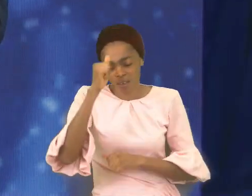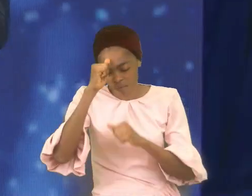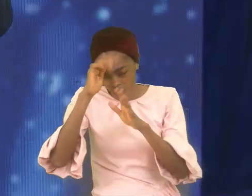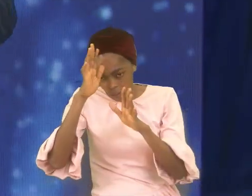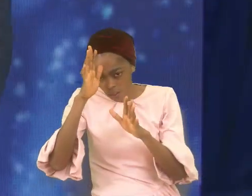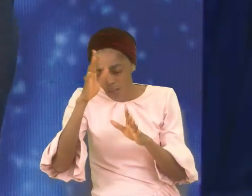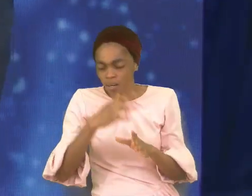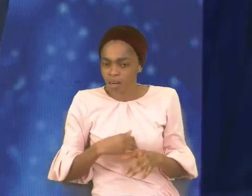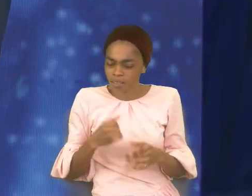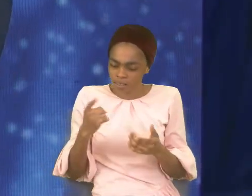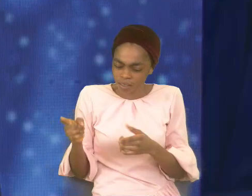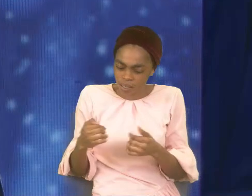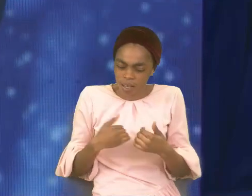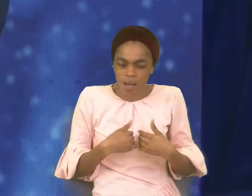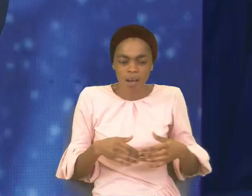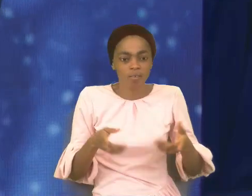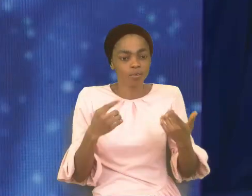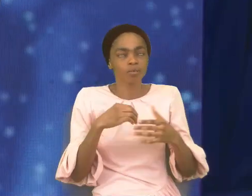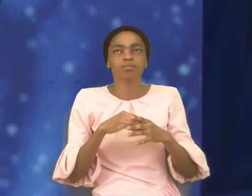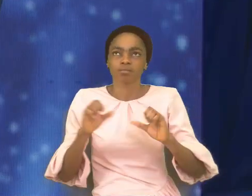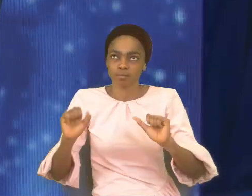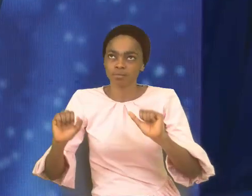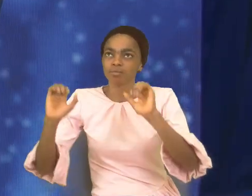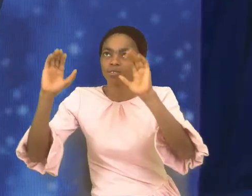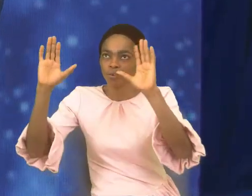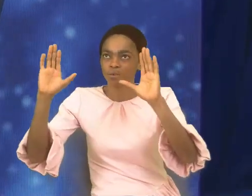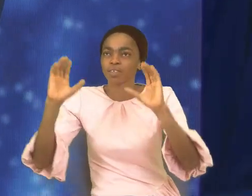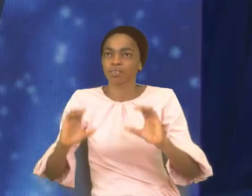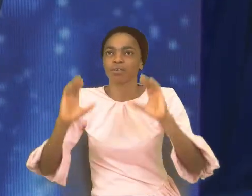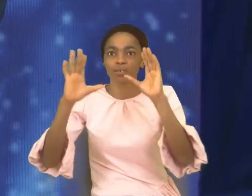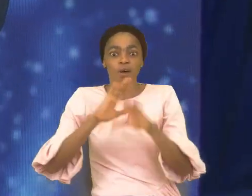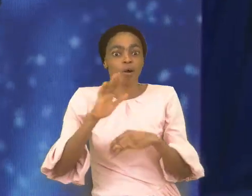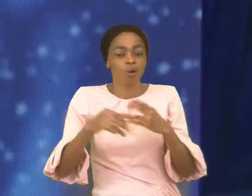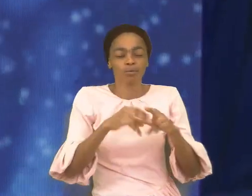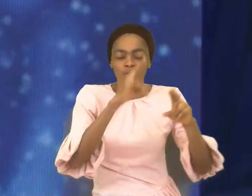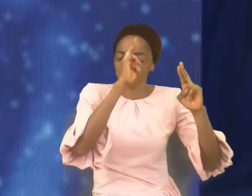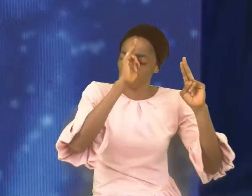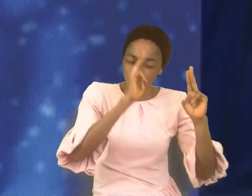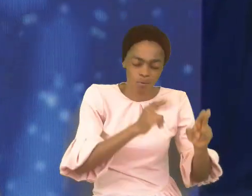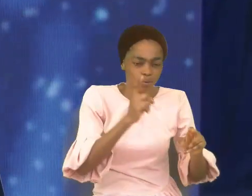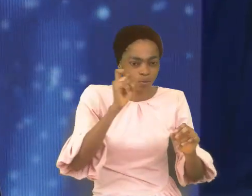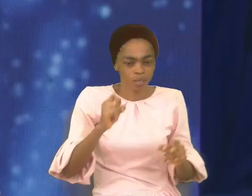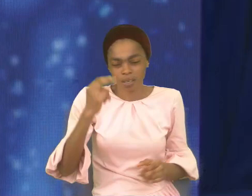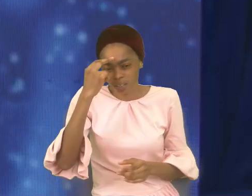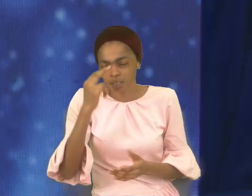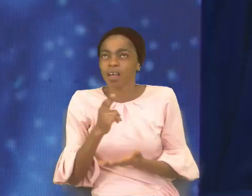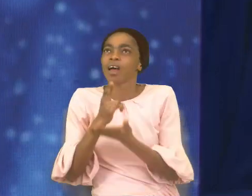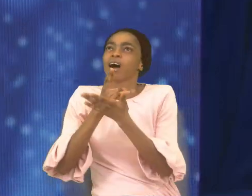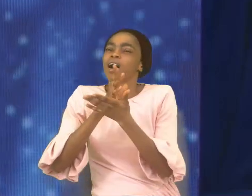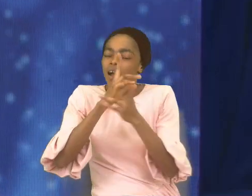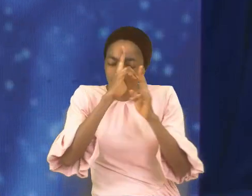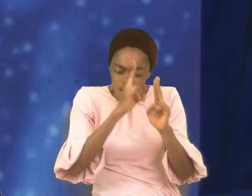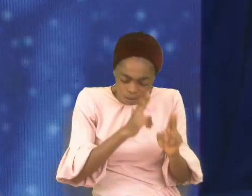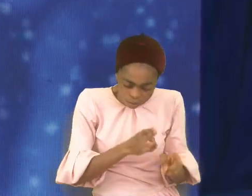the honor you can think of, hallowed be thy name. That will be done on earth